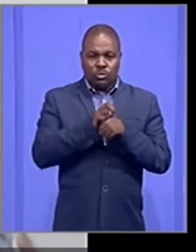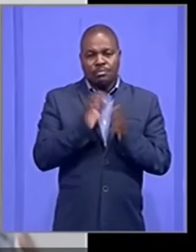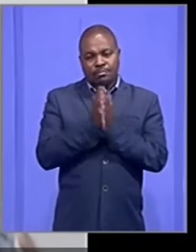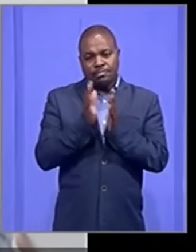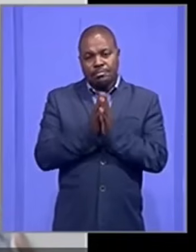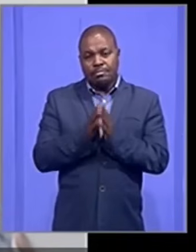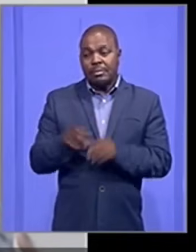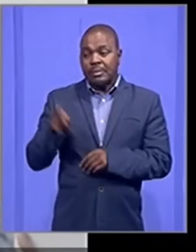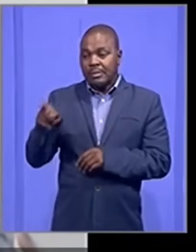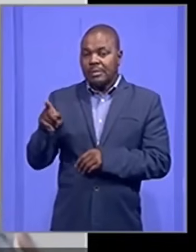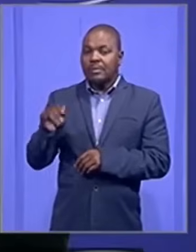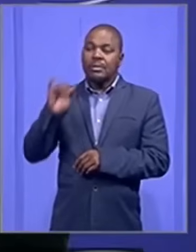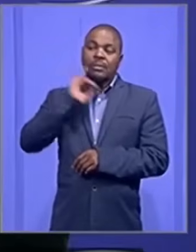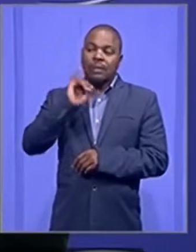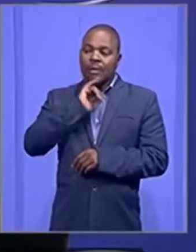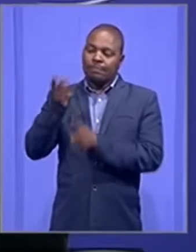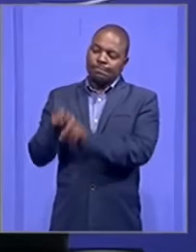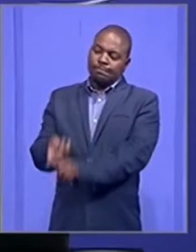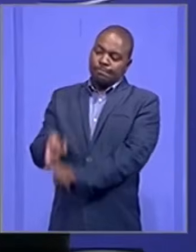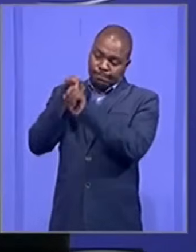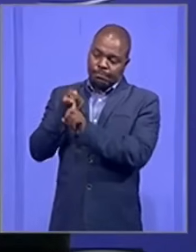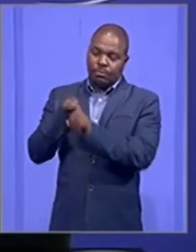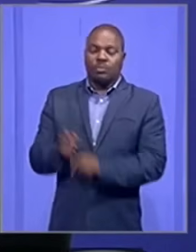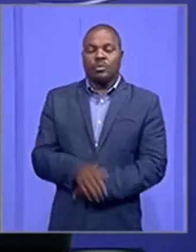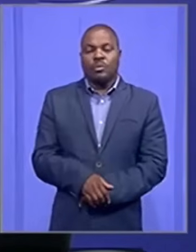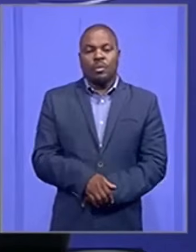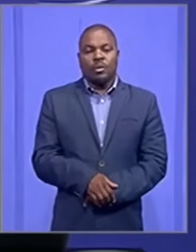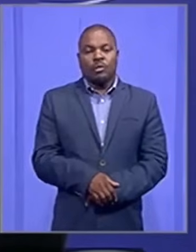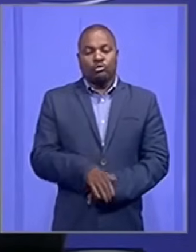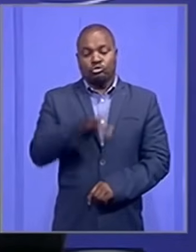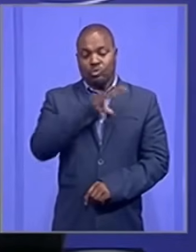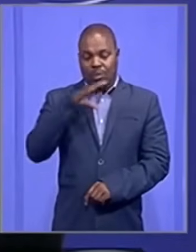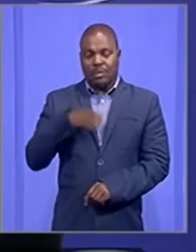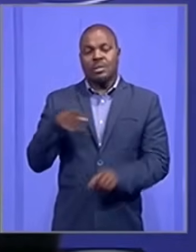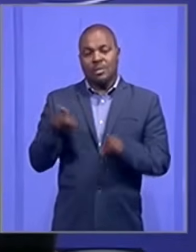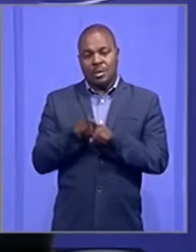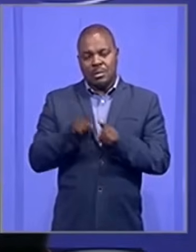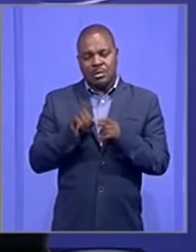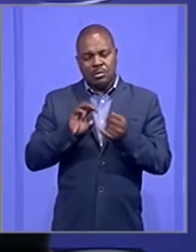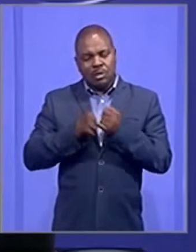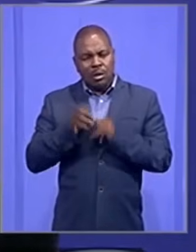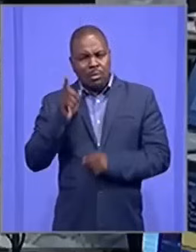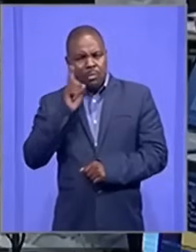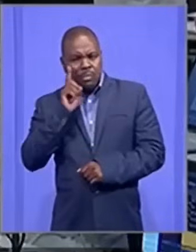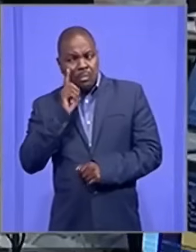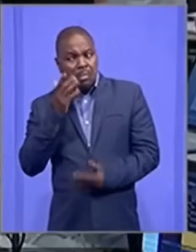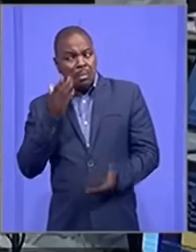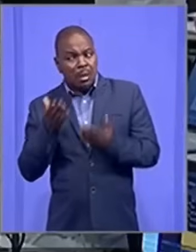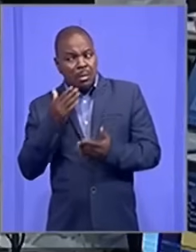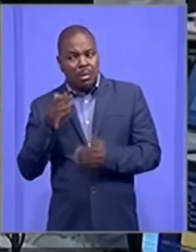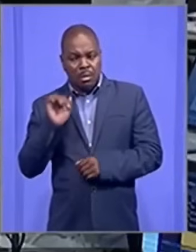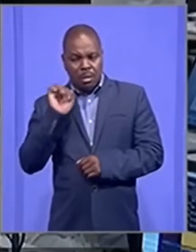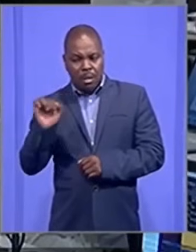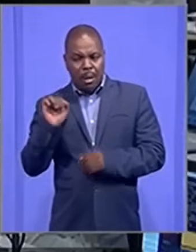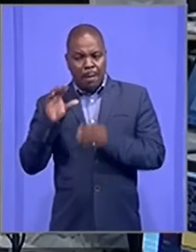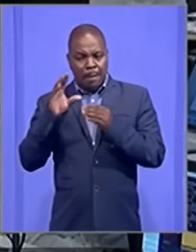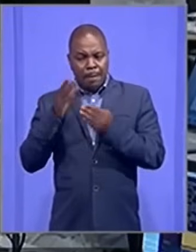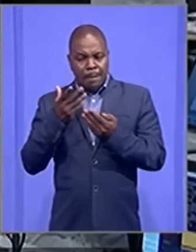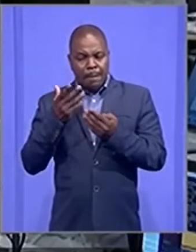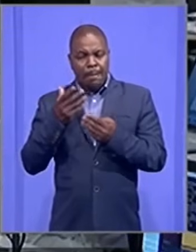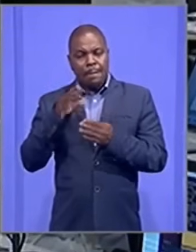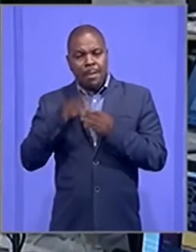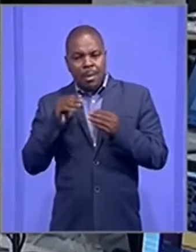sanctions movement against the state of Israel. Ditaba di le bjalo naga ya China e sa le ka go kgonthiša ge e ba nnete go na le badudi ba naga yeo bao ba